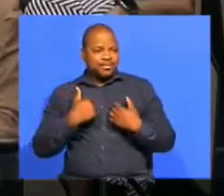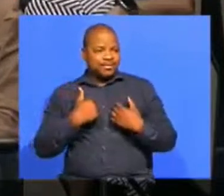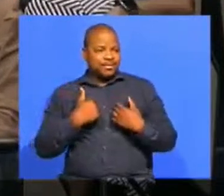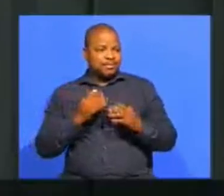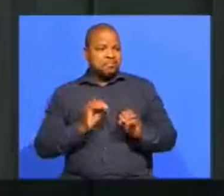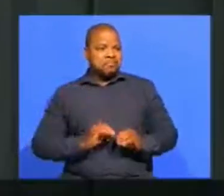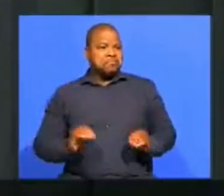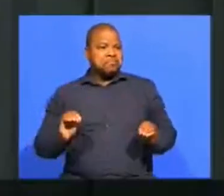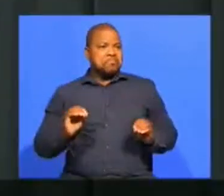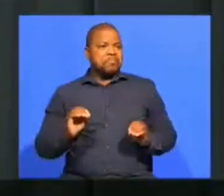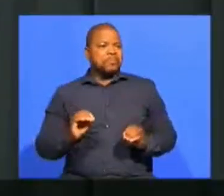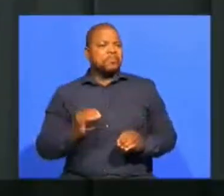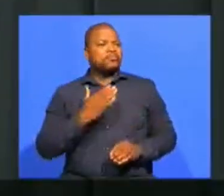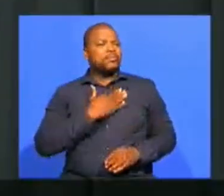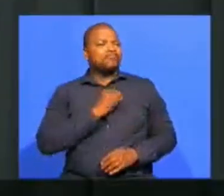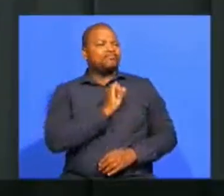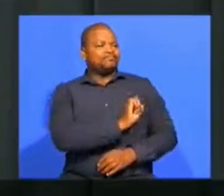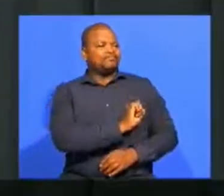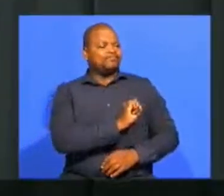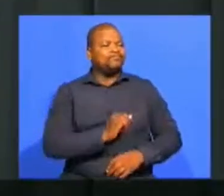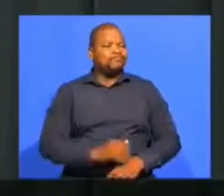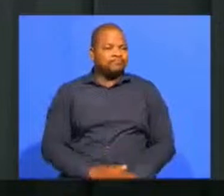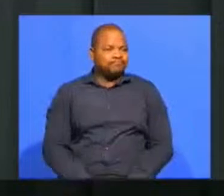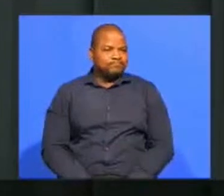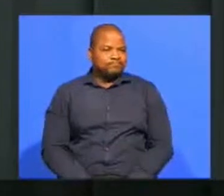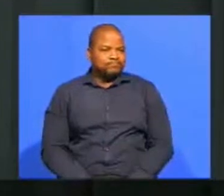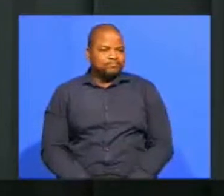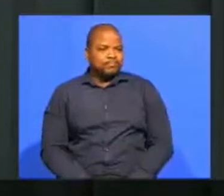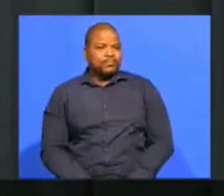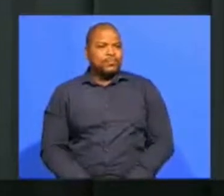there are none, sir, please.